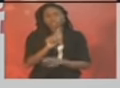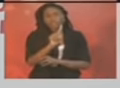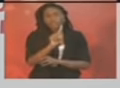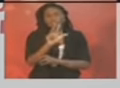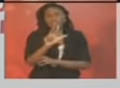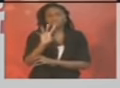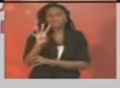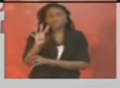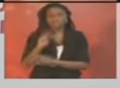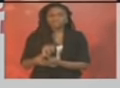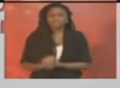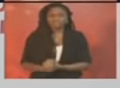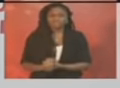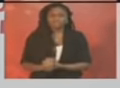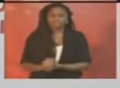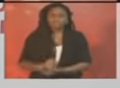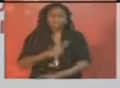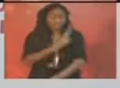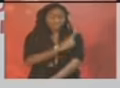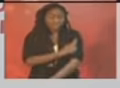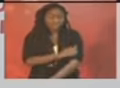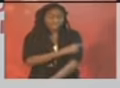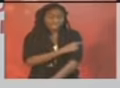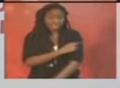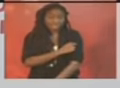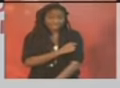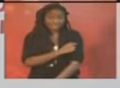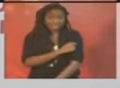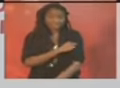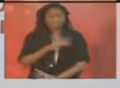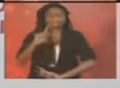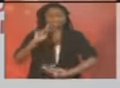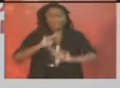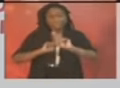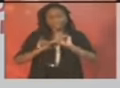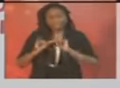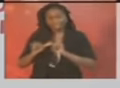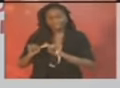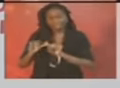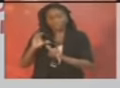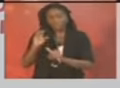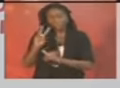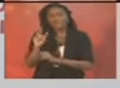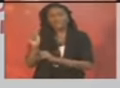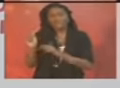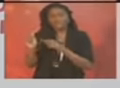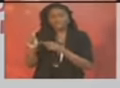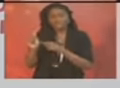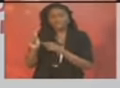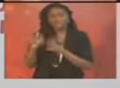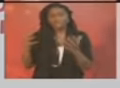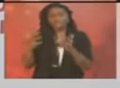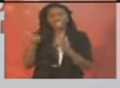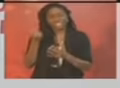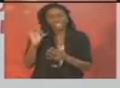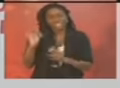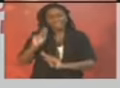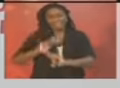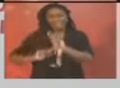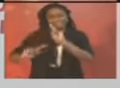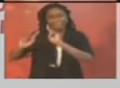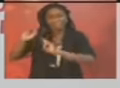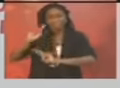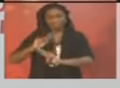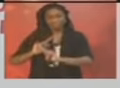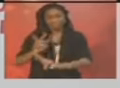to the hospitals, persons are at the Couva Hospital and Multi-Training Facility, where we have 18 persons, and 3 of those are in